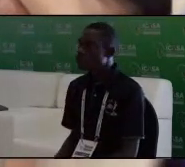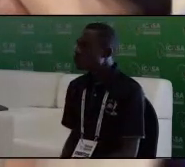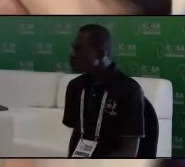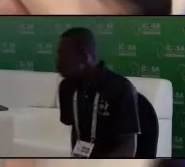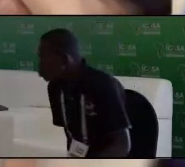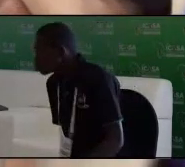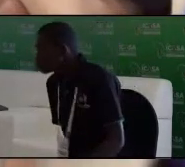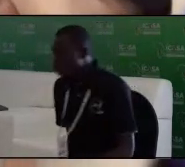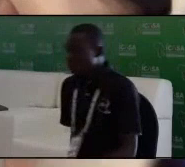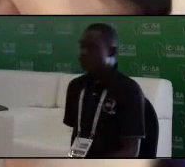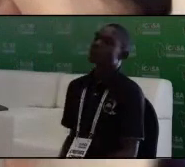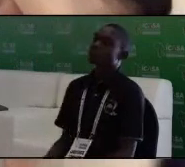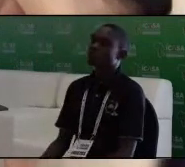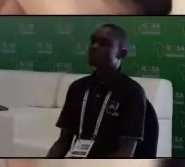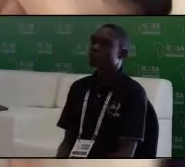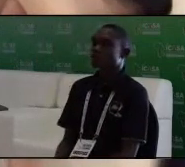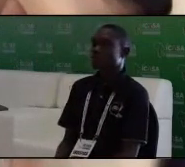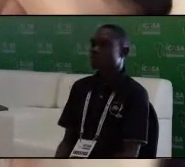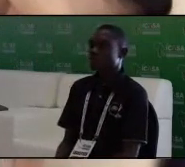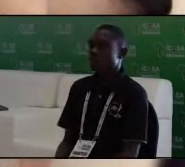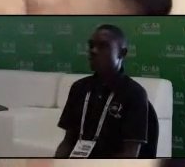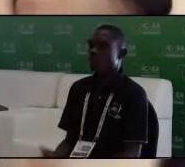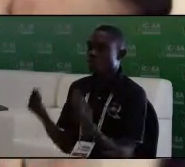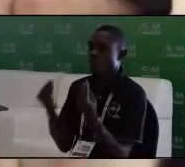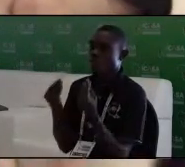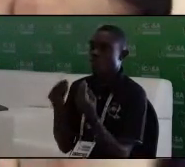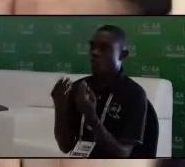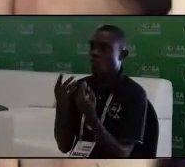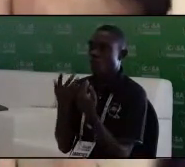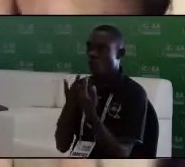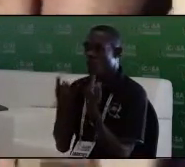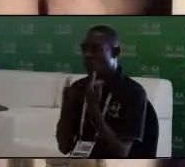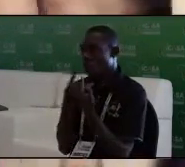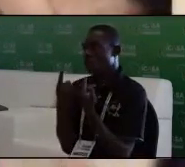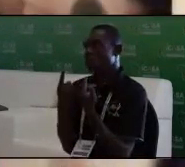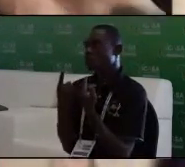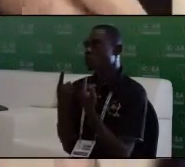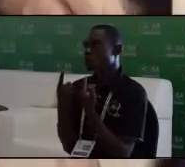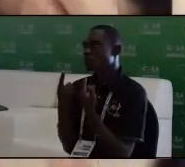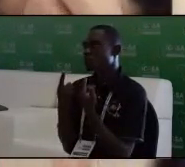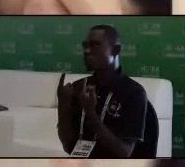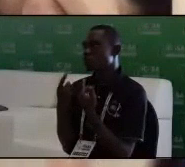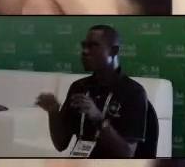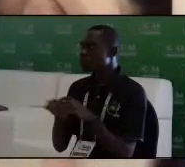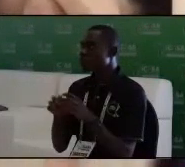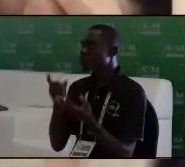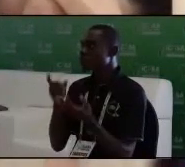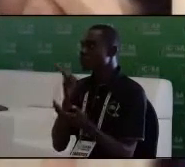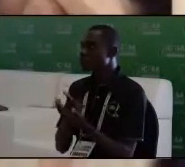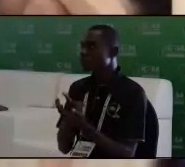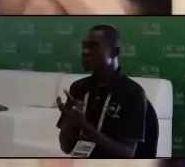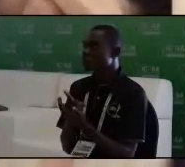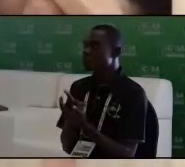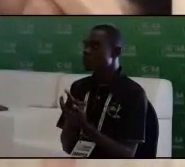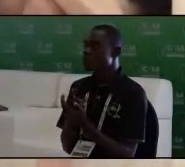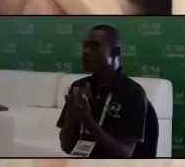I'll let you introduce the panel. Yeah. Before I introduce the panel, just a few words to the work that we've done under Unity